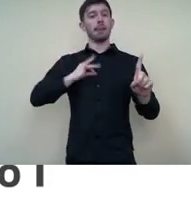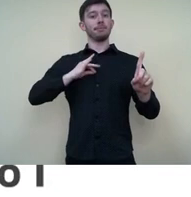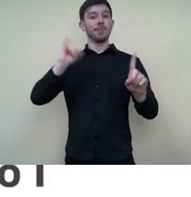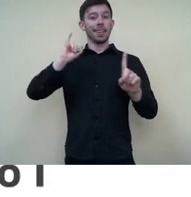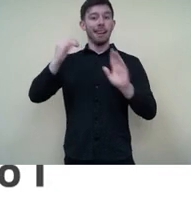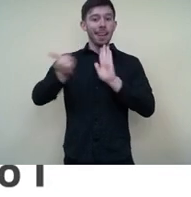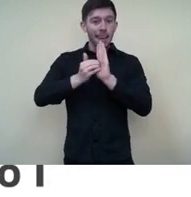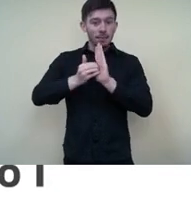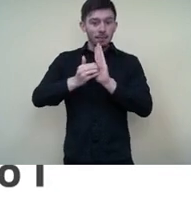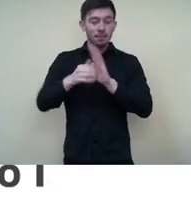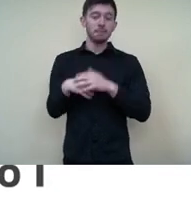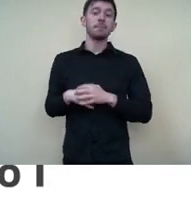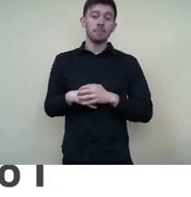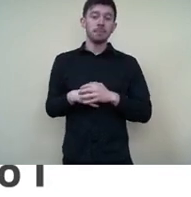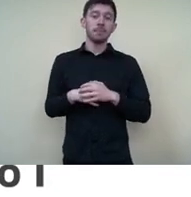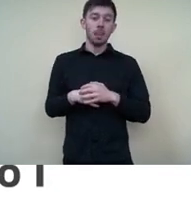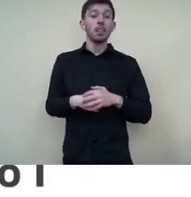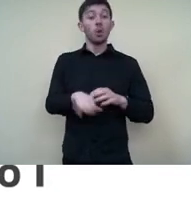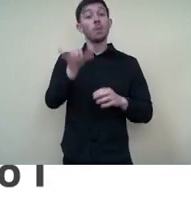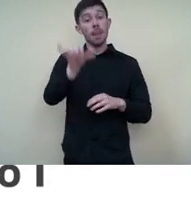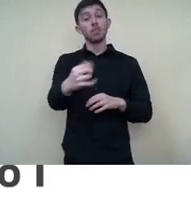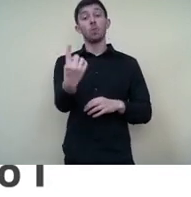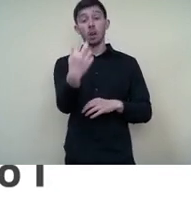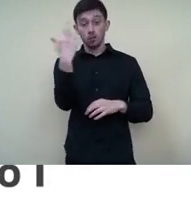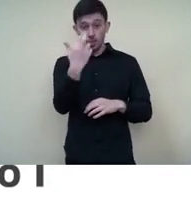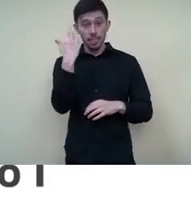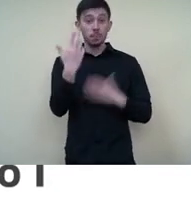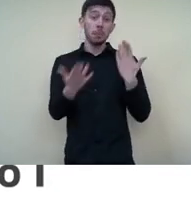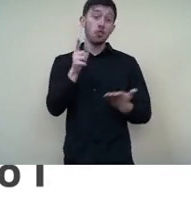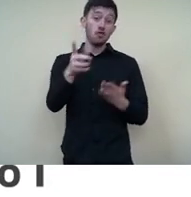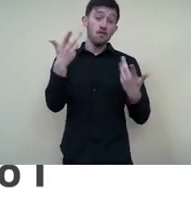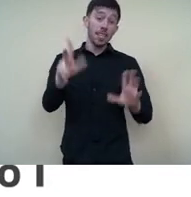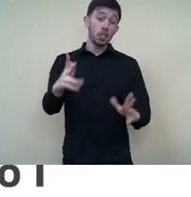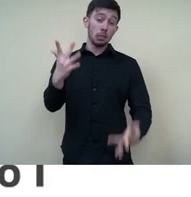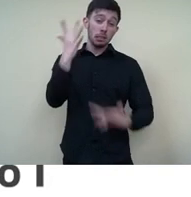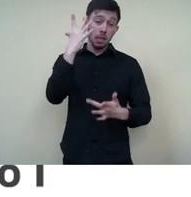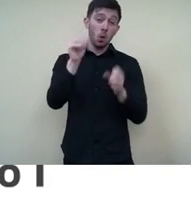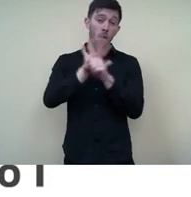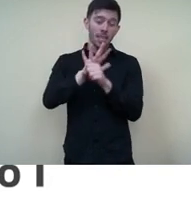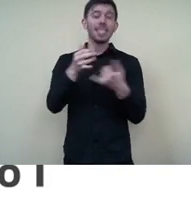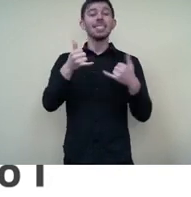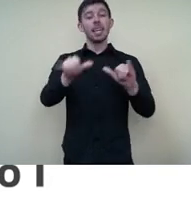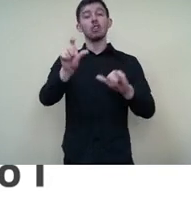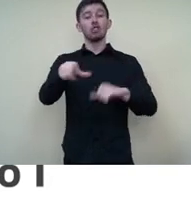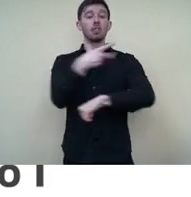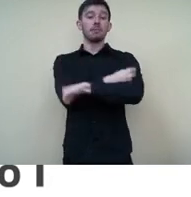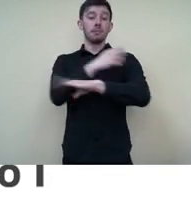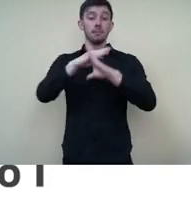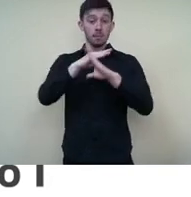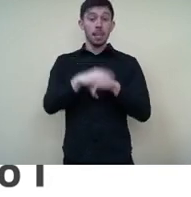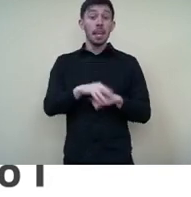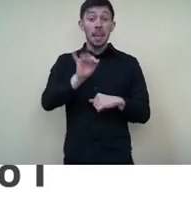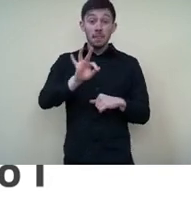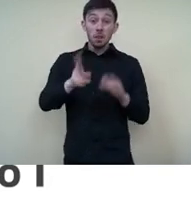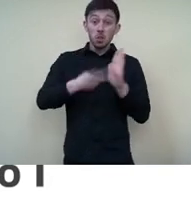happen without the vaccine. And so this is one reason why, even though you've already gotten COVID, you should still get vaccinated. And if you've already gotten COVID twice, you should still